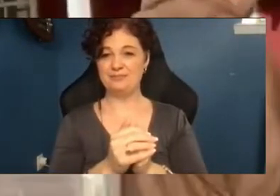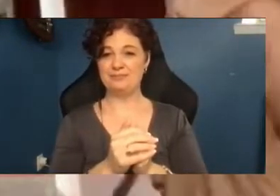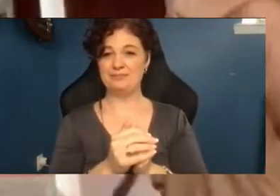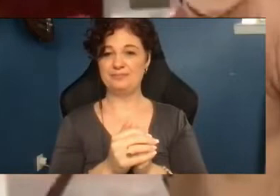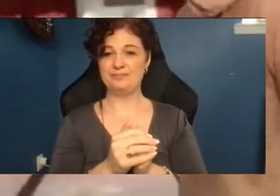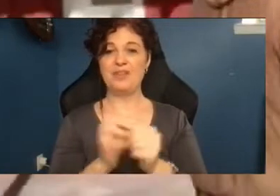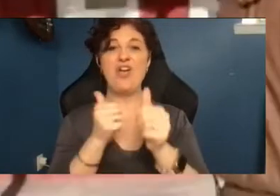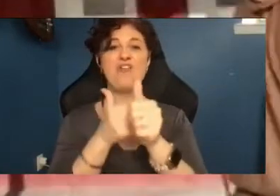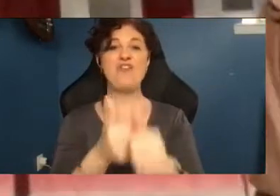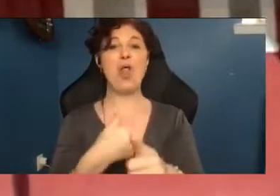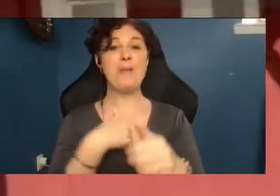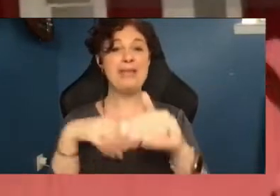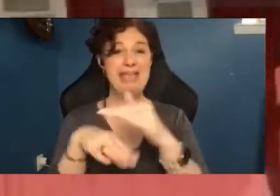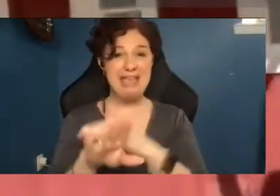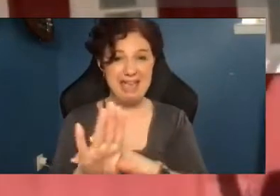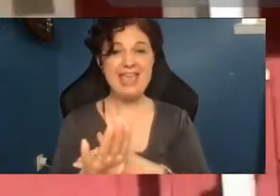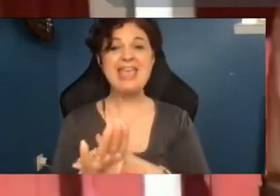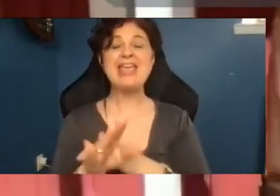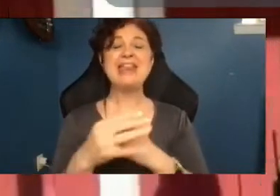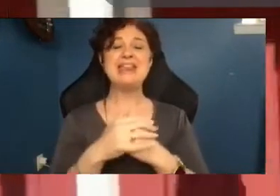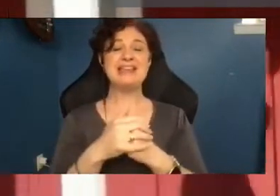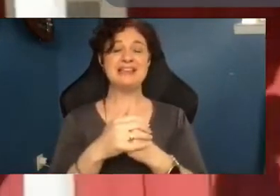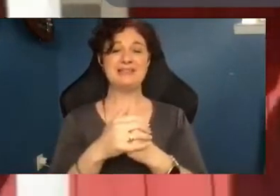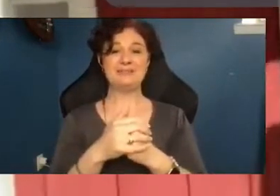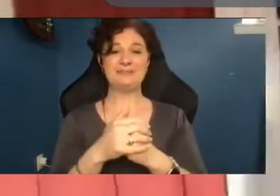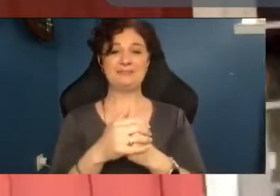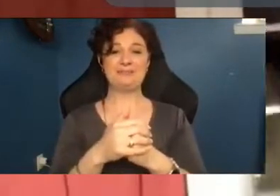Follow me in, please and thank you.